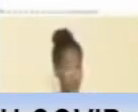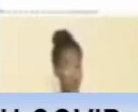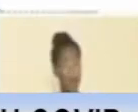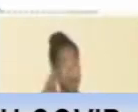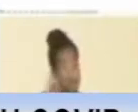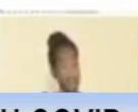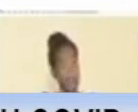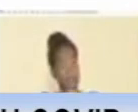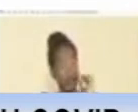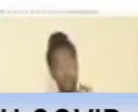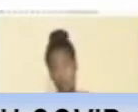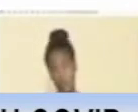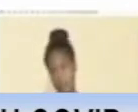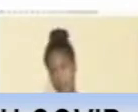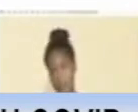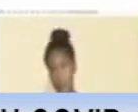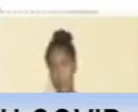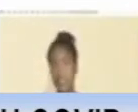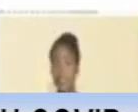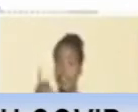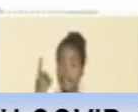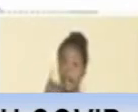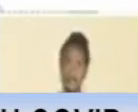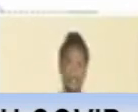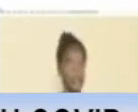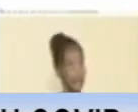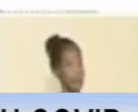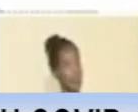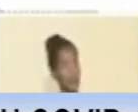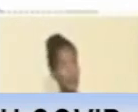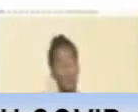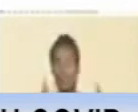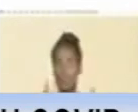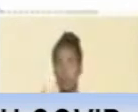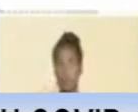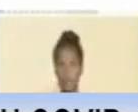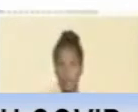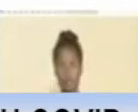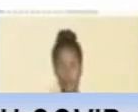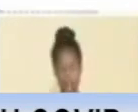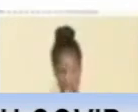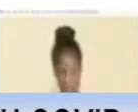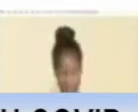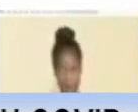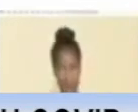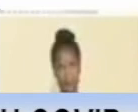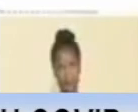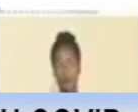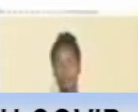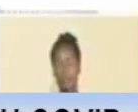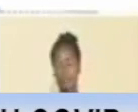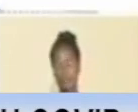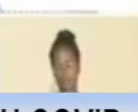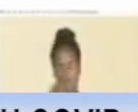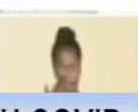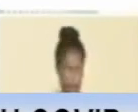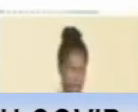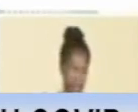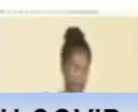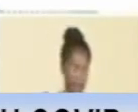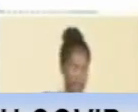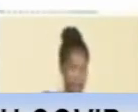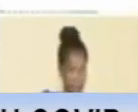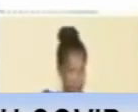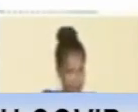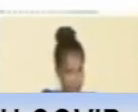needs a concerted effort from everybody, people from all walks of life, to ensure that everything that they are doing is consistent with